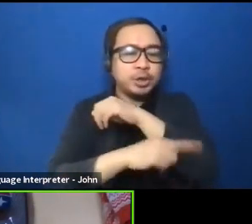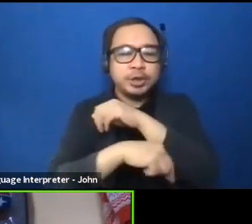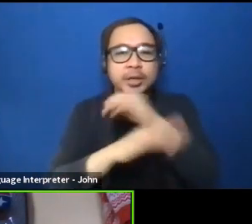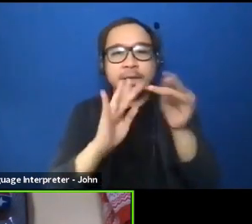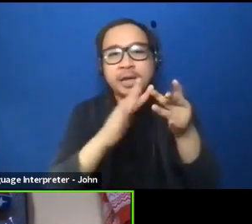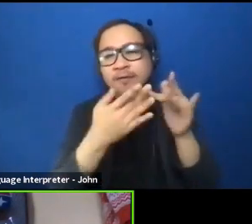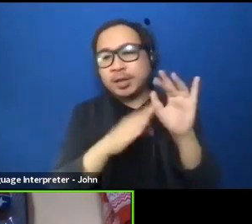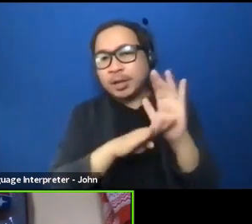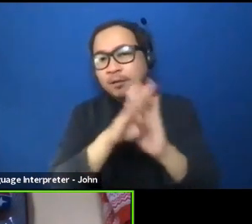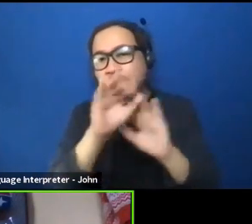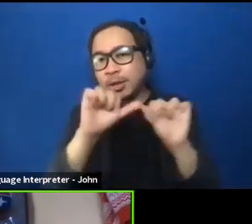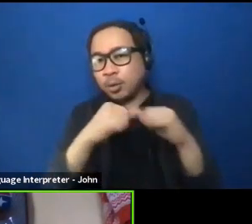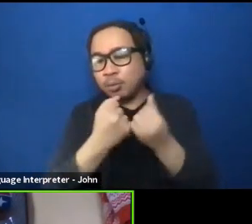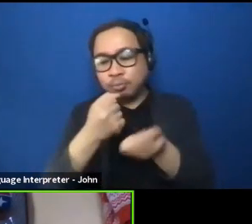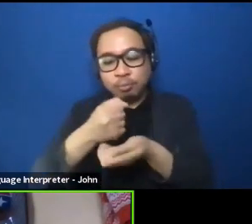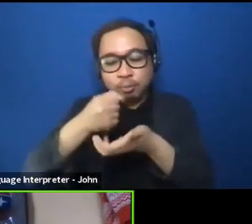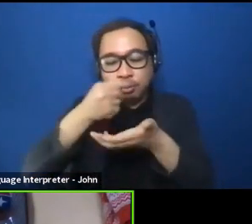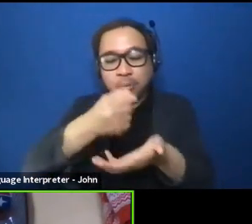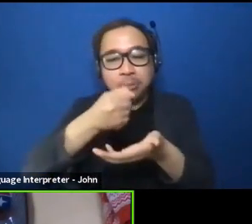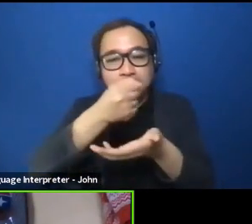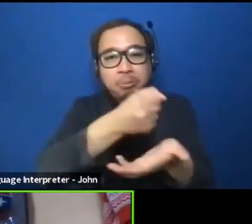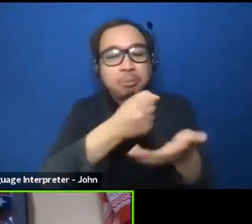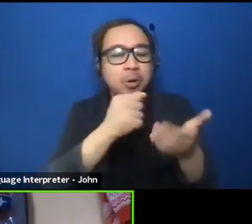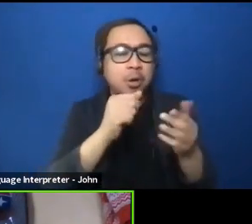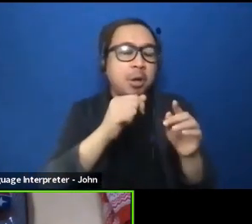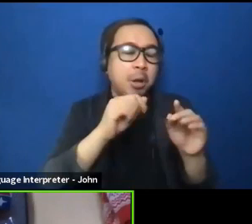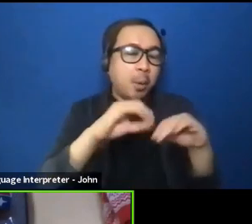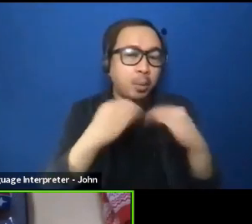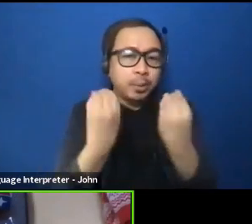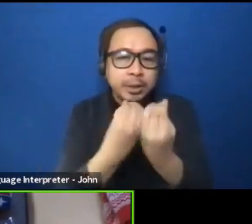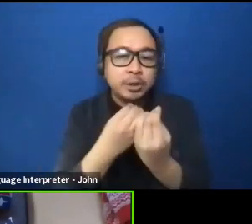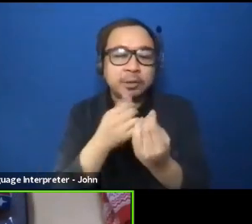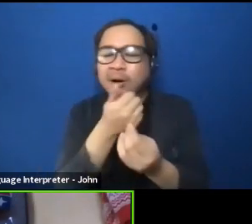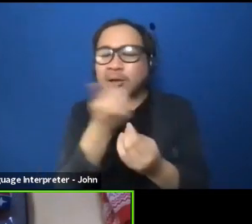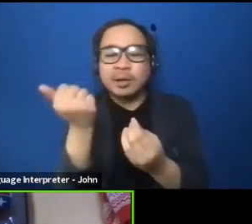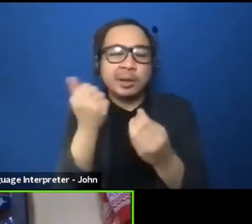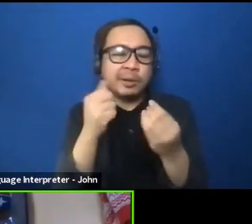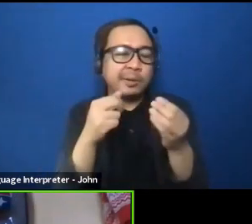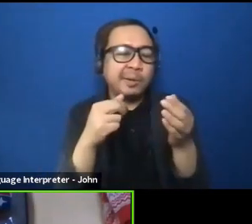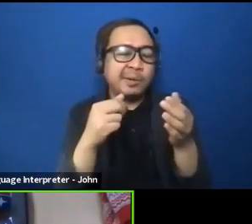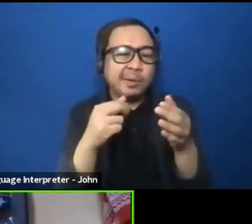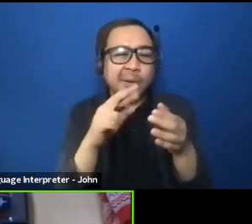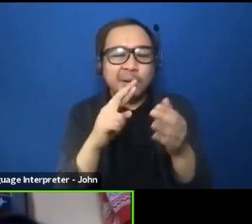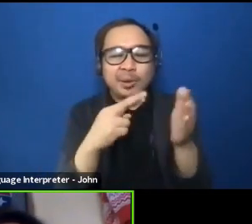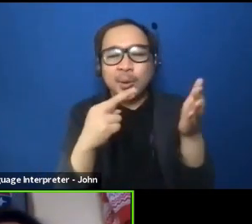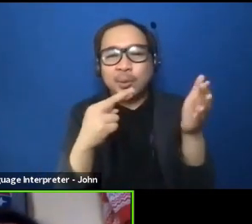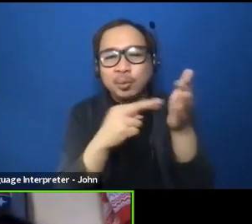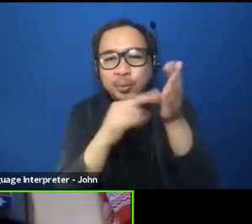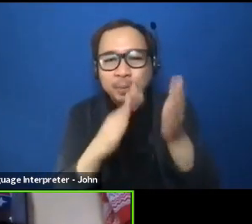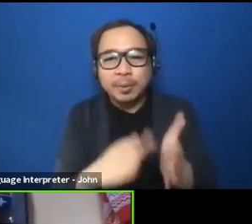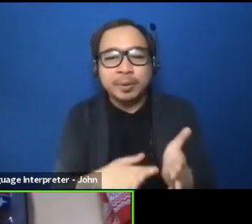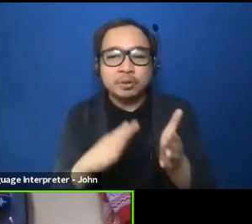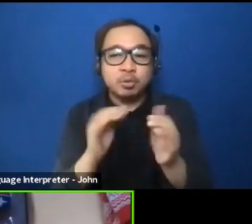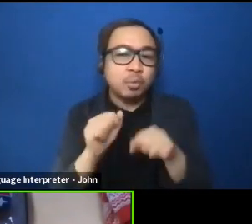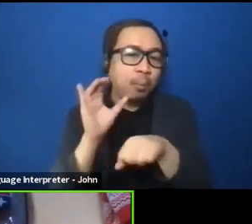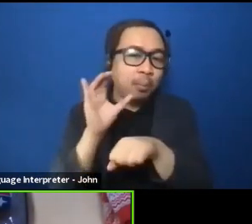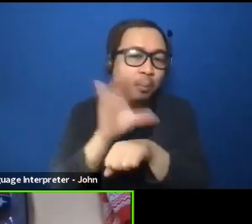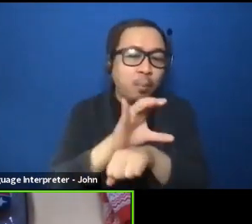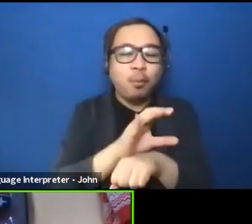agencies, funding agencies, and other duty bearers to address, to push addressing the gender recognition in